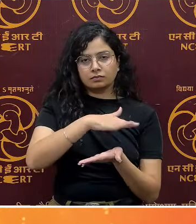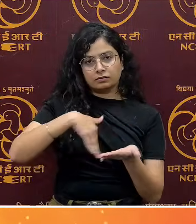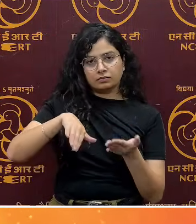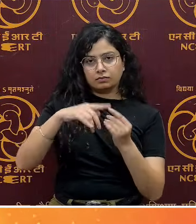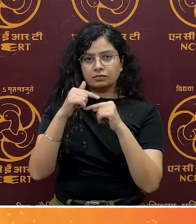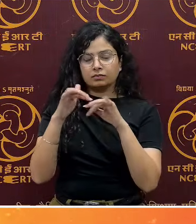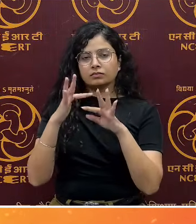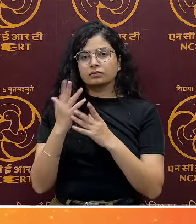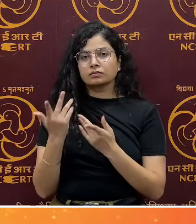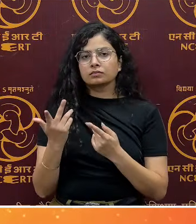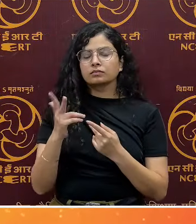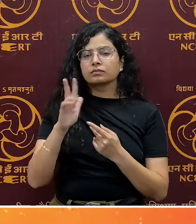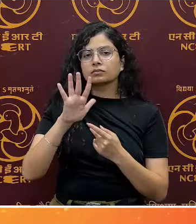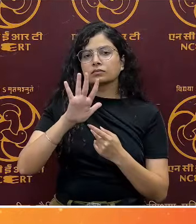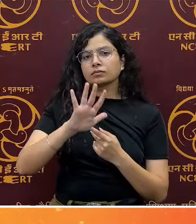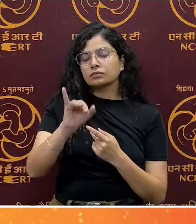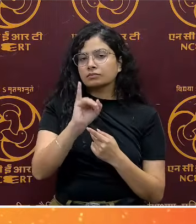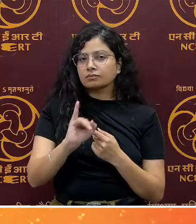56.